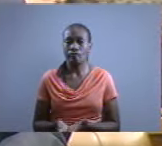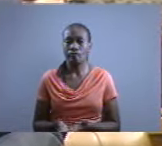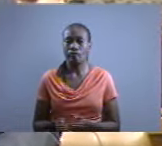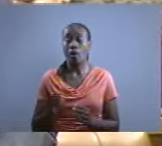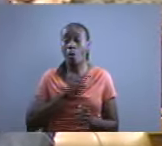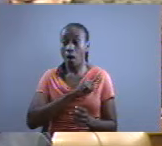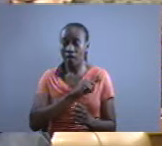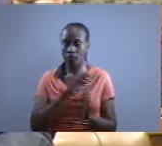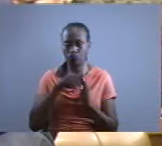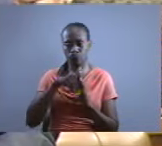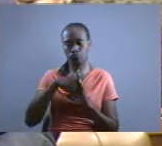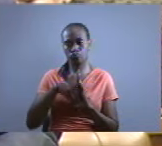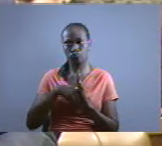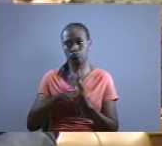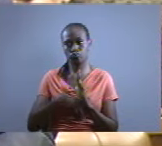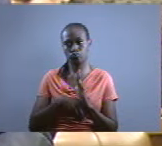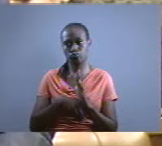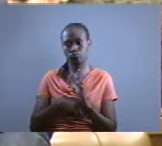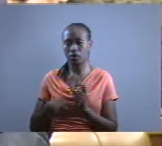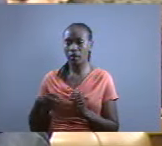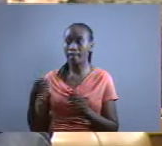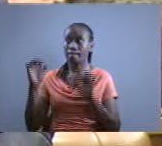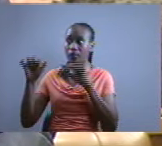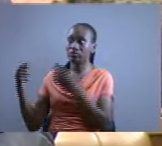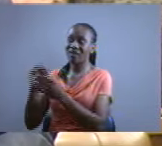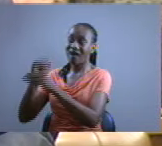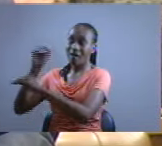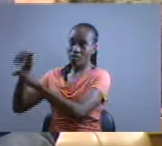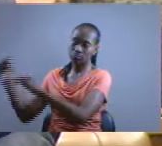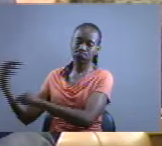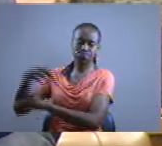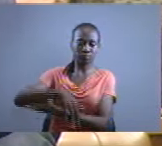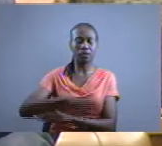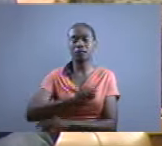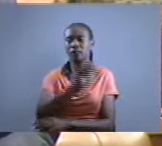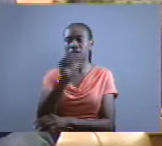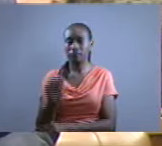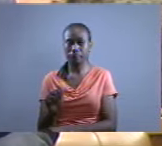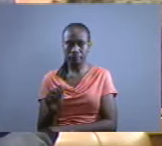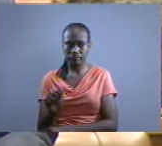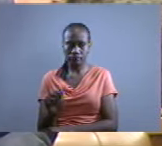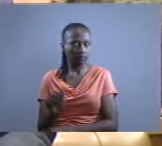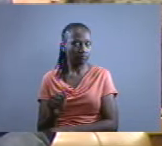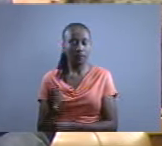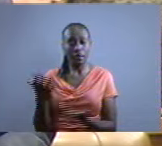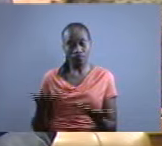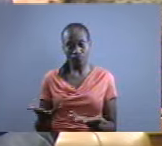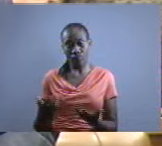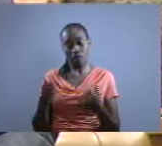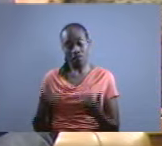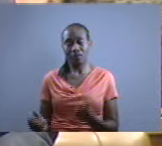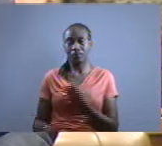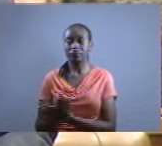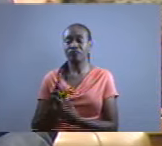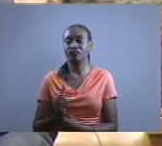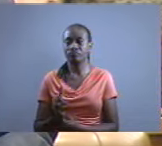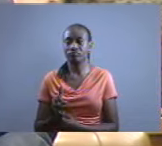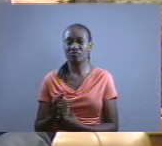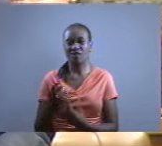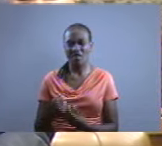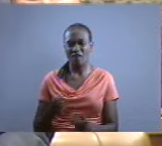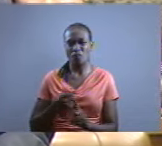reducing their tour to South Africa. I think what we have here is a situation of bullying of the worst